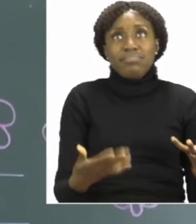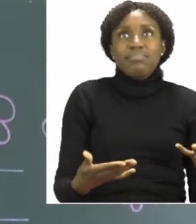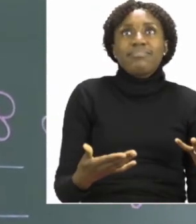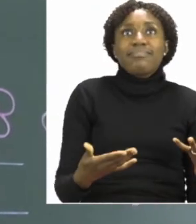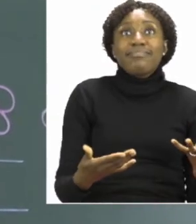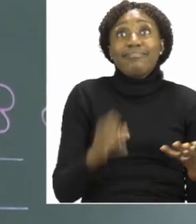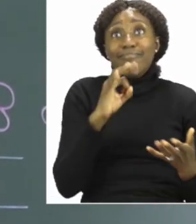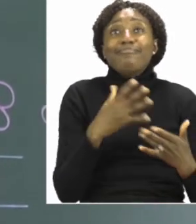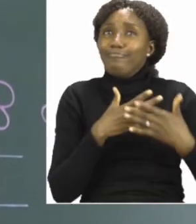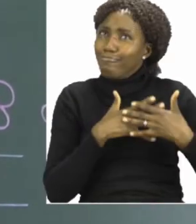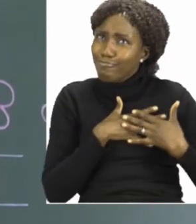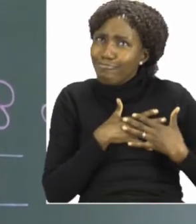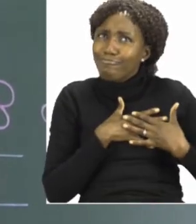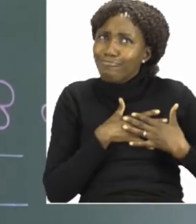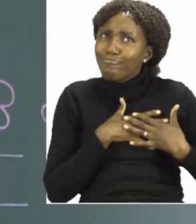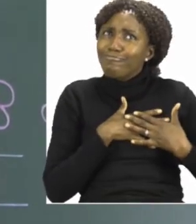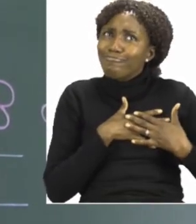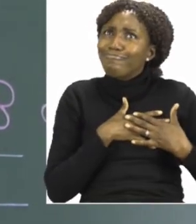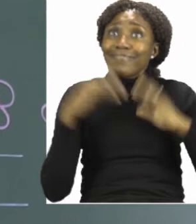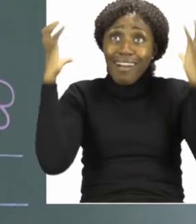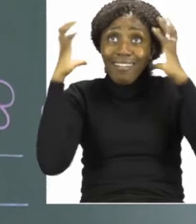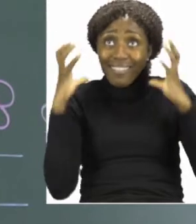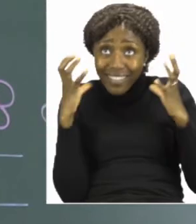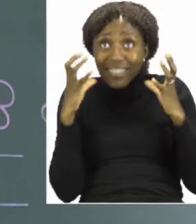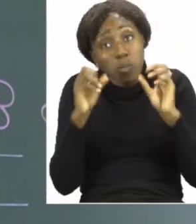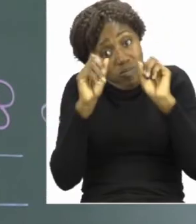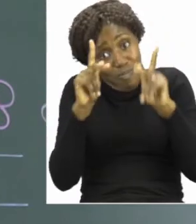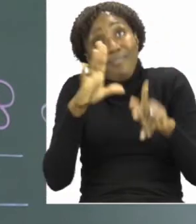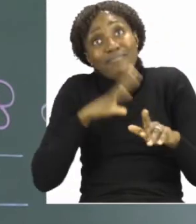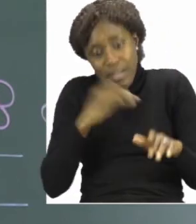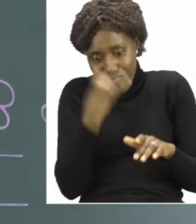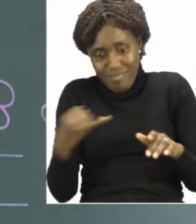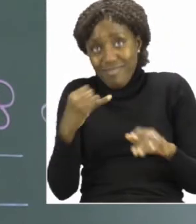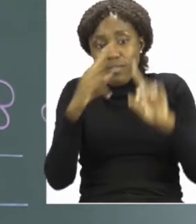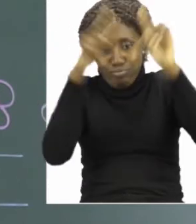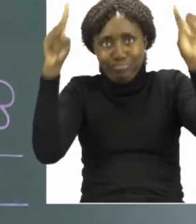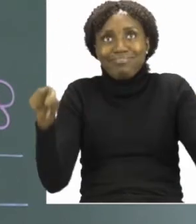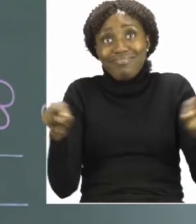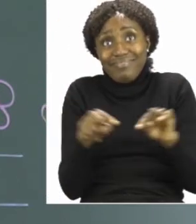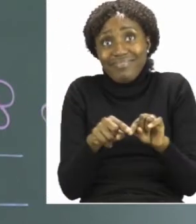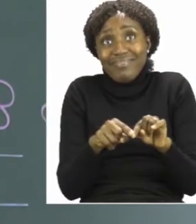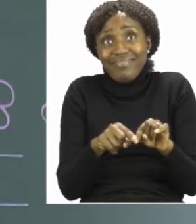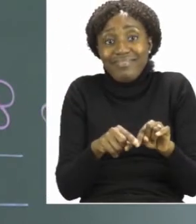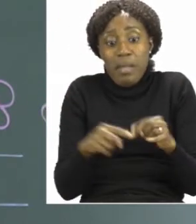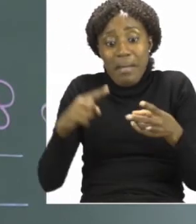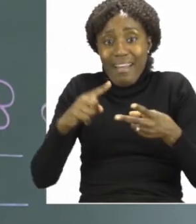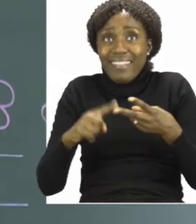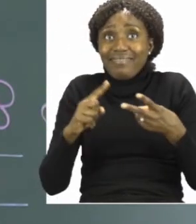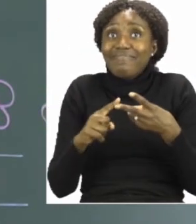favorite animal is a wild animal like a lion, you can draw a lion. Then,